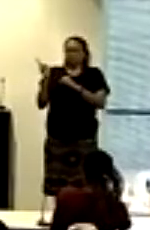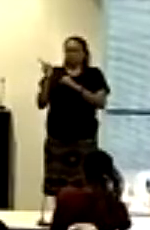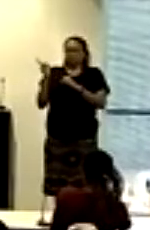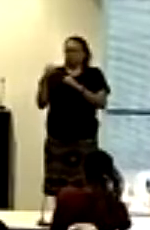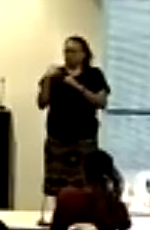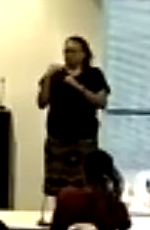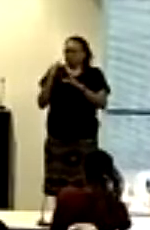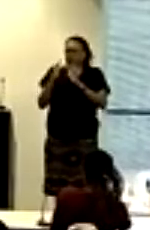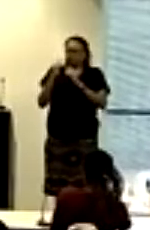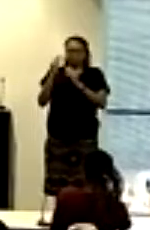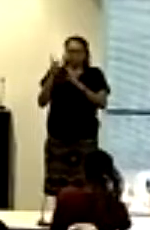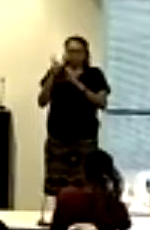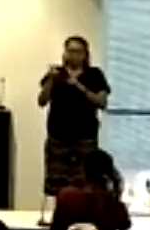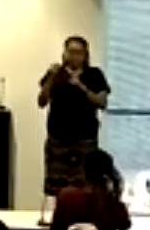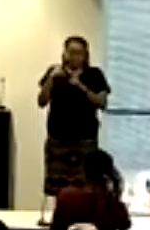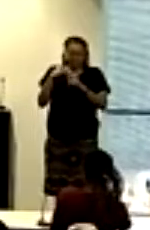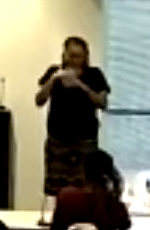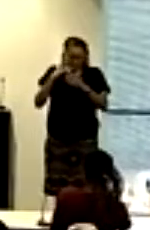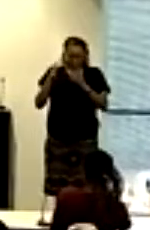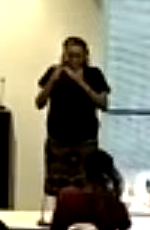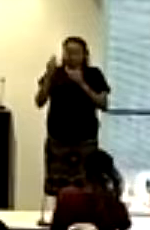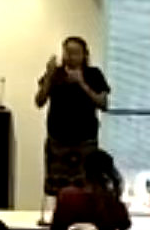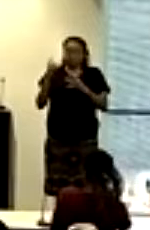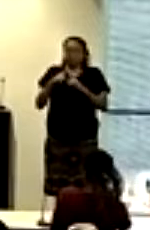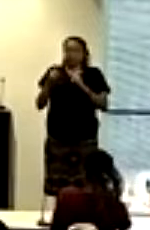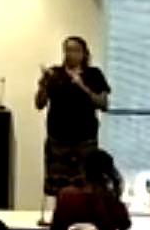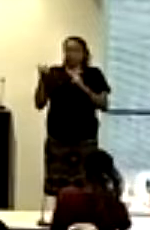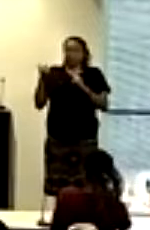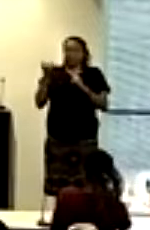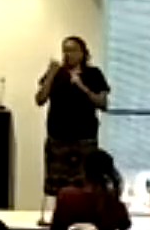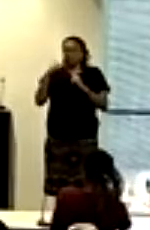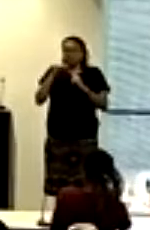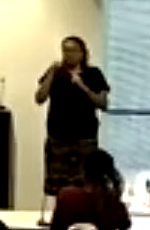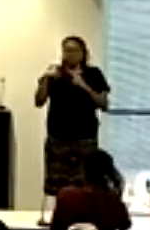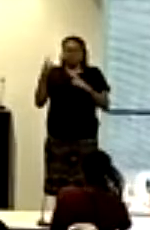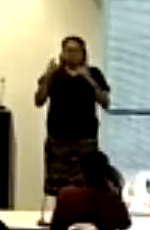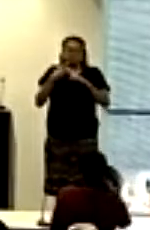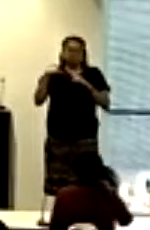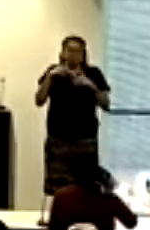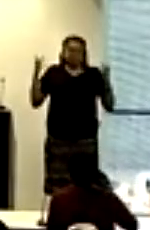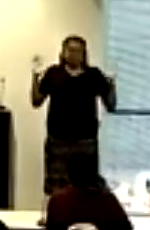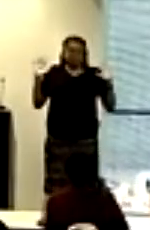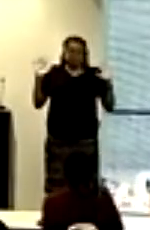information. She has mine. Other than that, unless you guys have questions for us, that's all I got.